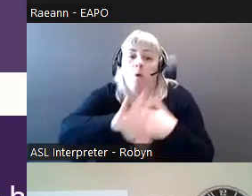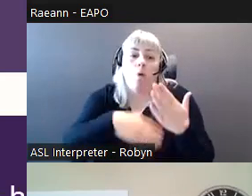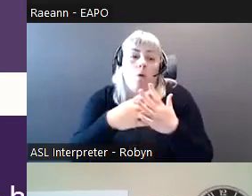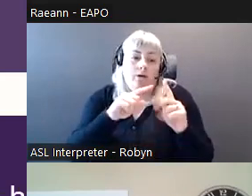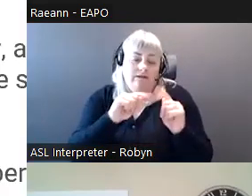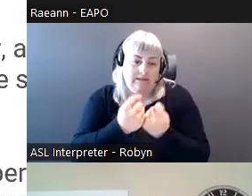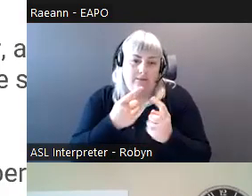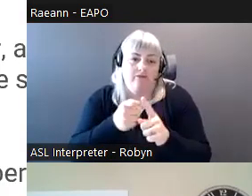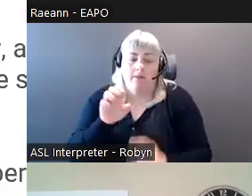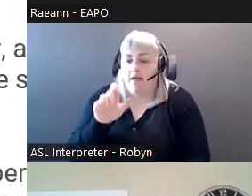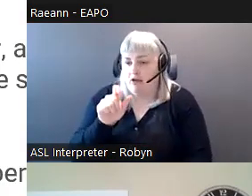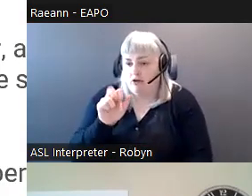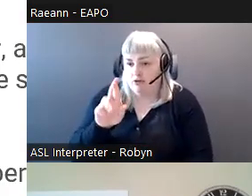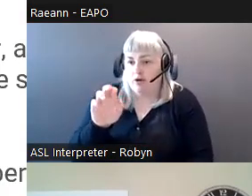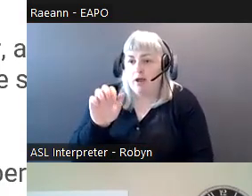Ontario.